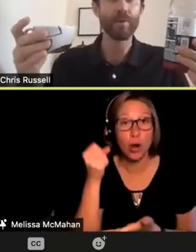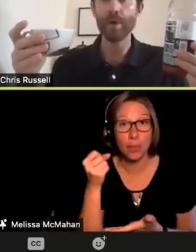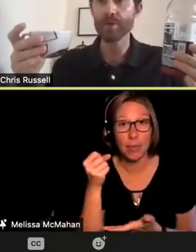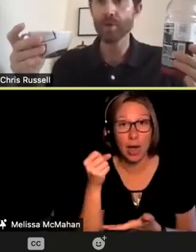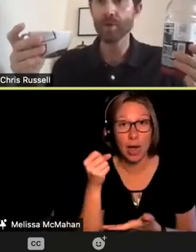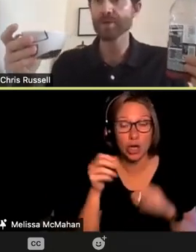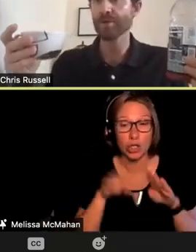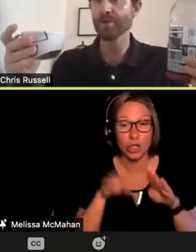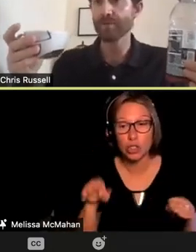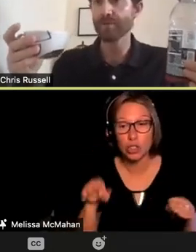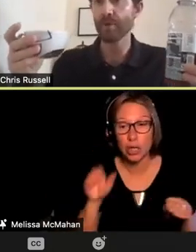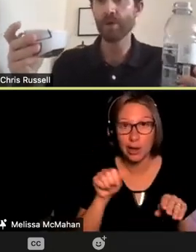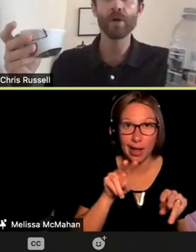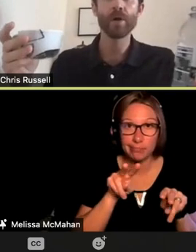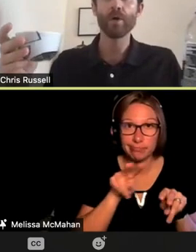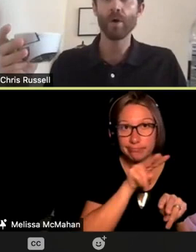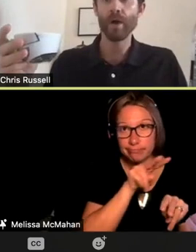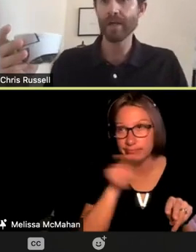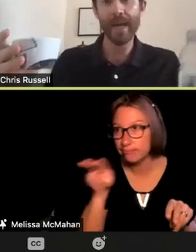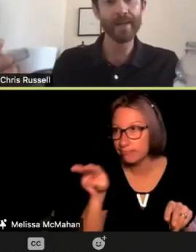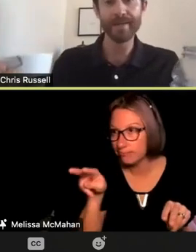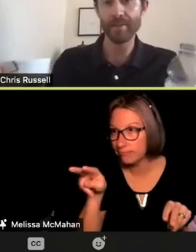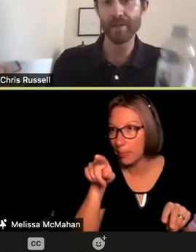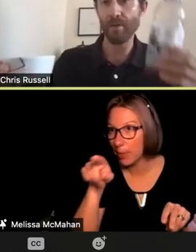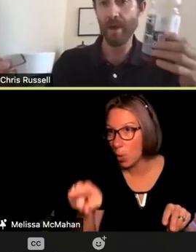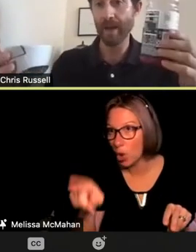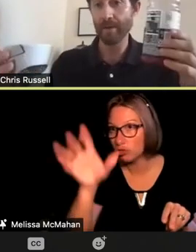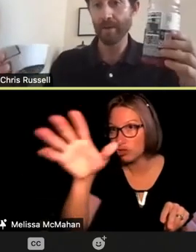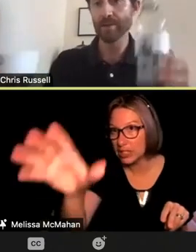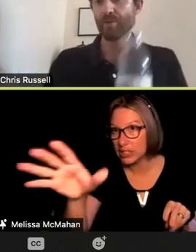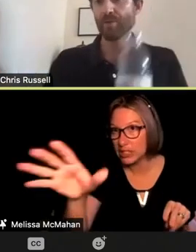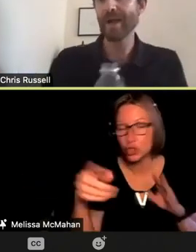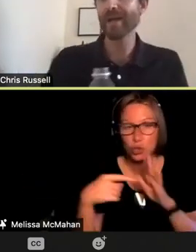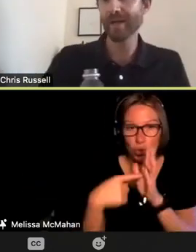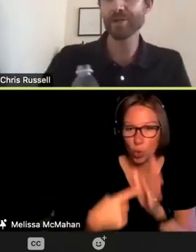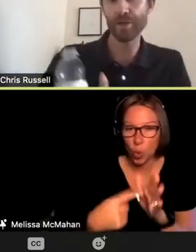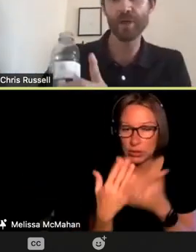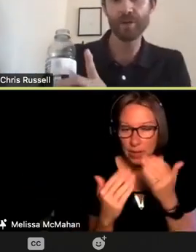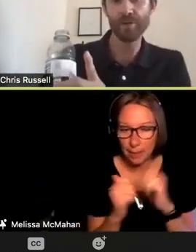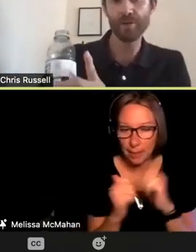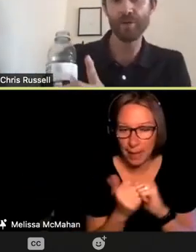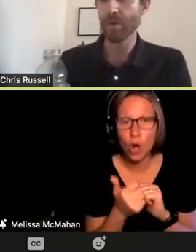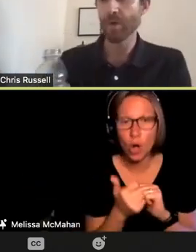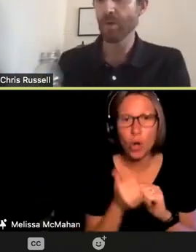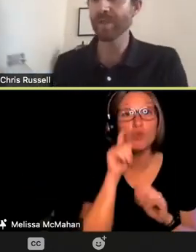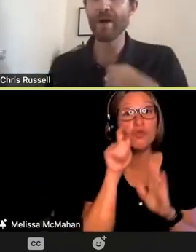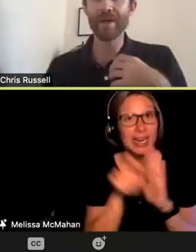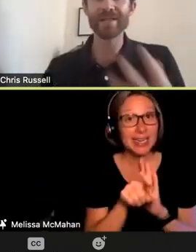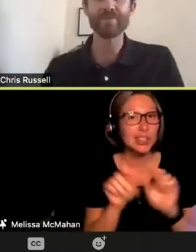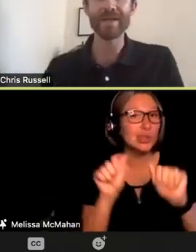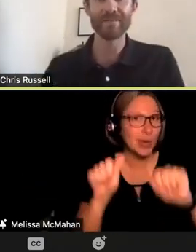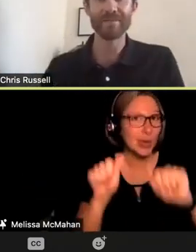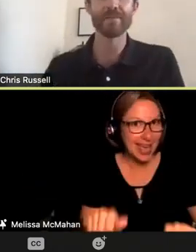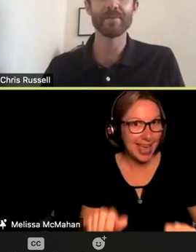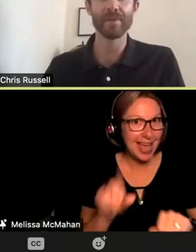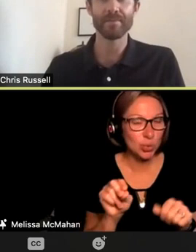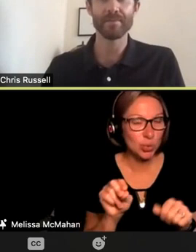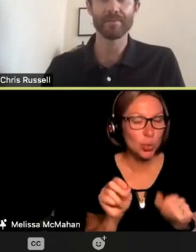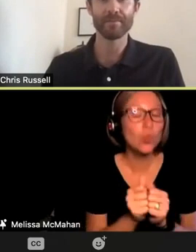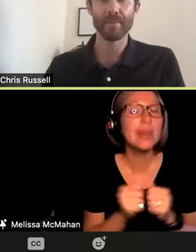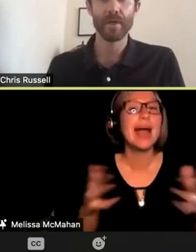look at, point towards, reach for, or indicate in some other way. So recognition you can do without